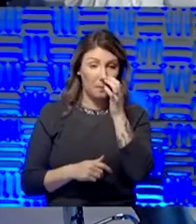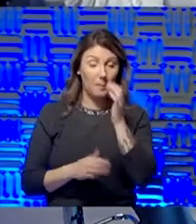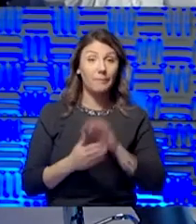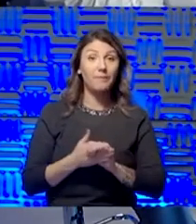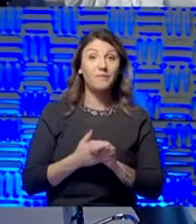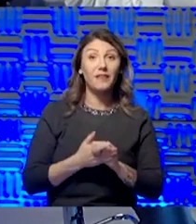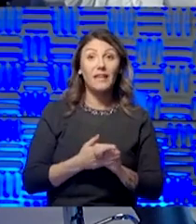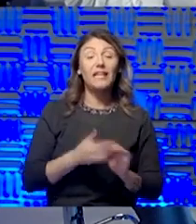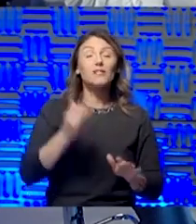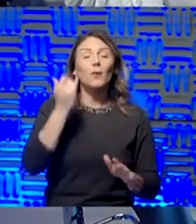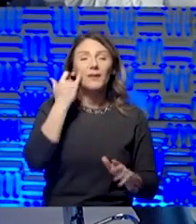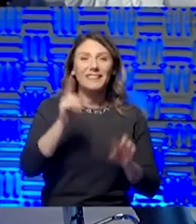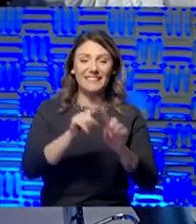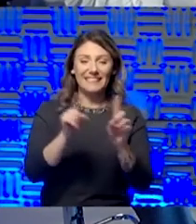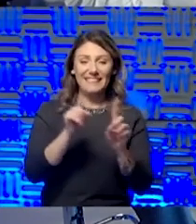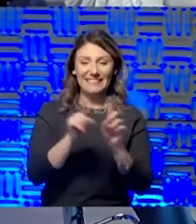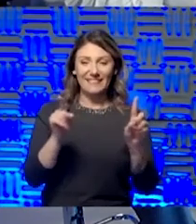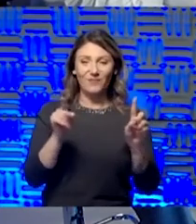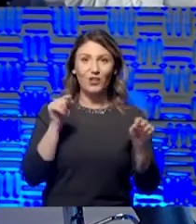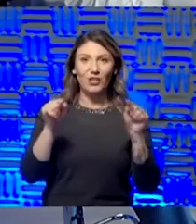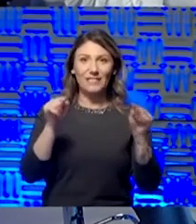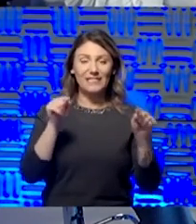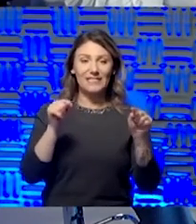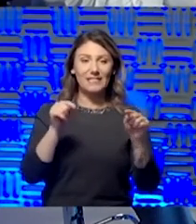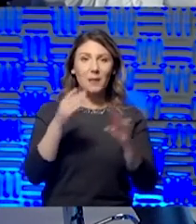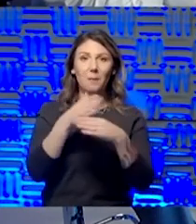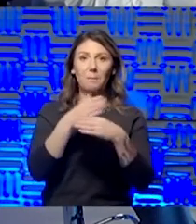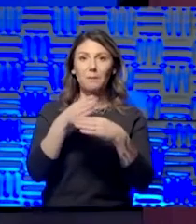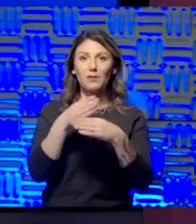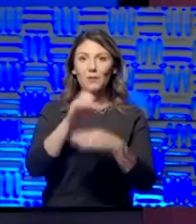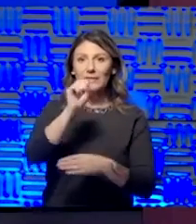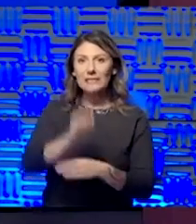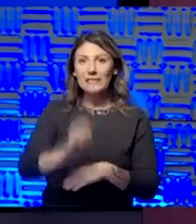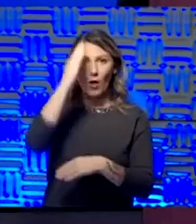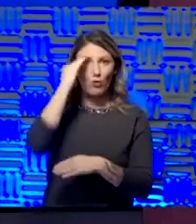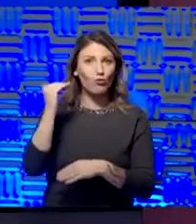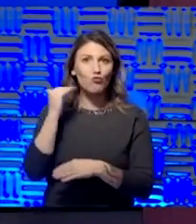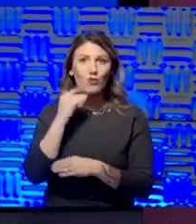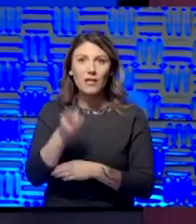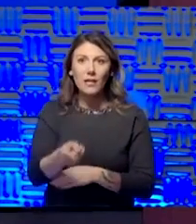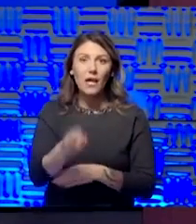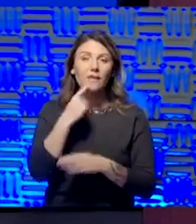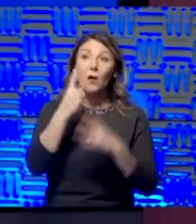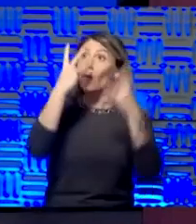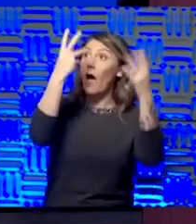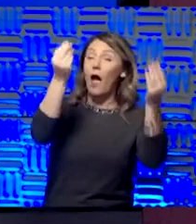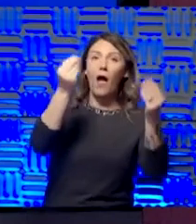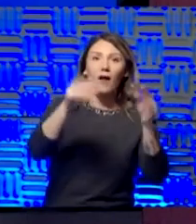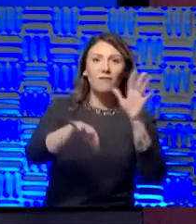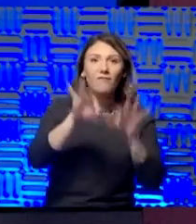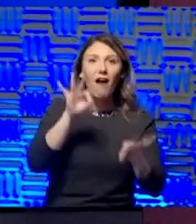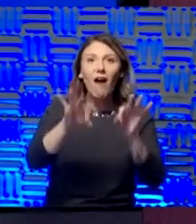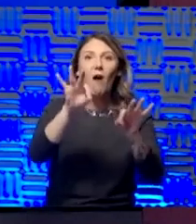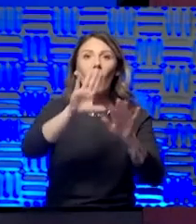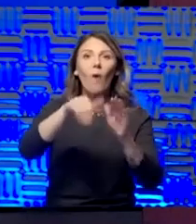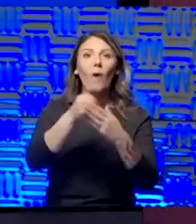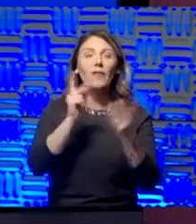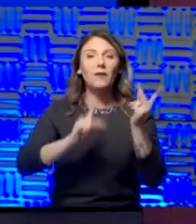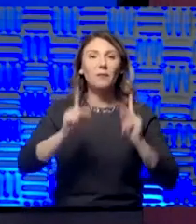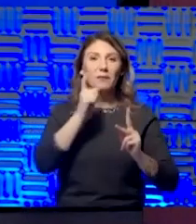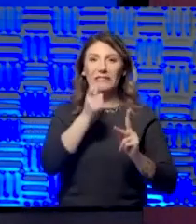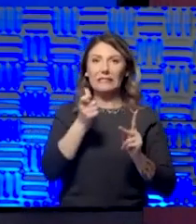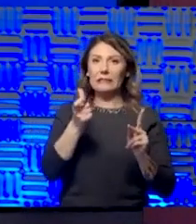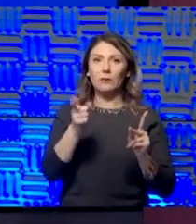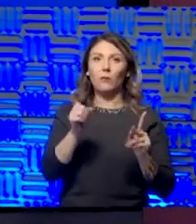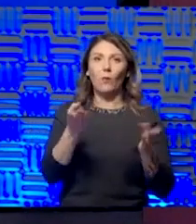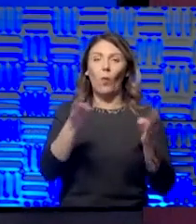If you knew it, so the difference between us and South Korea went out and found all those folks, and so they didn't have to close society as much. Without testing, you don't